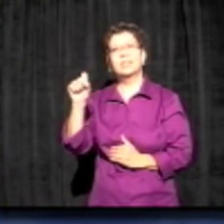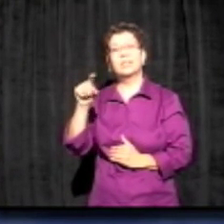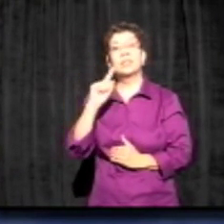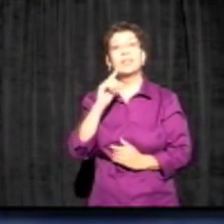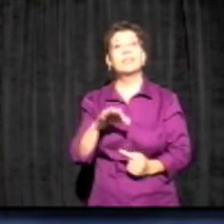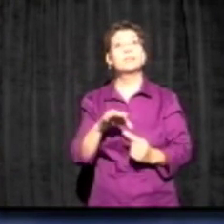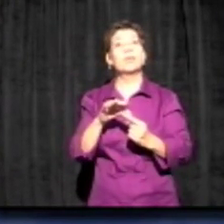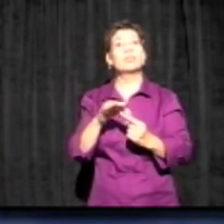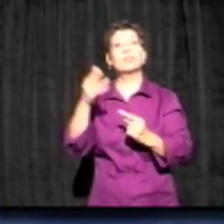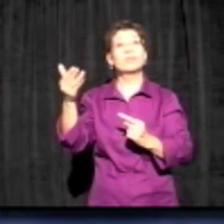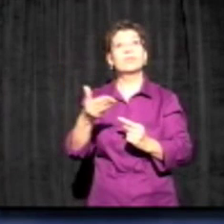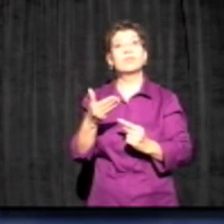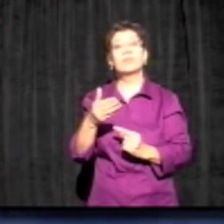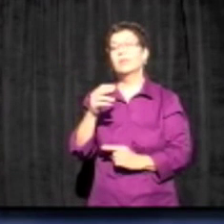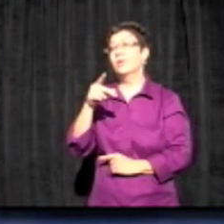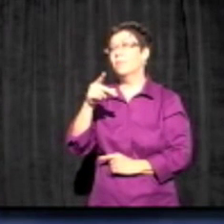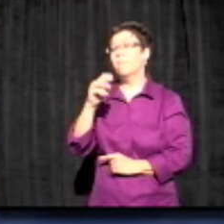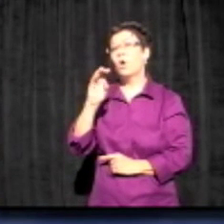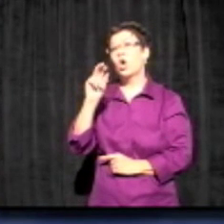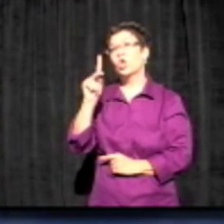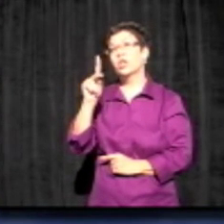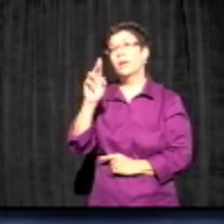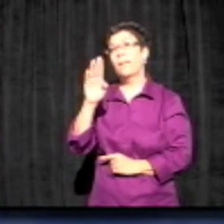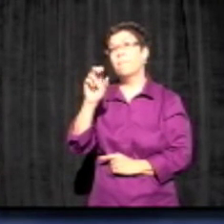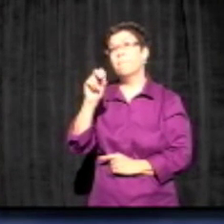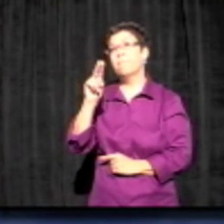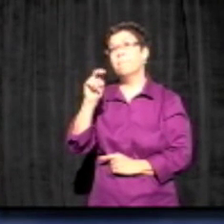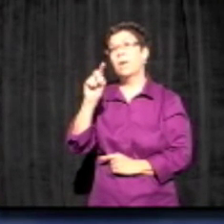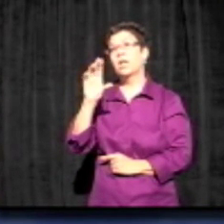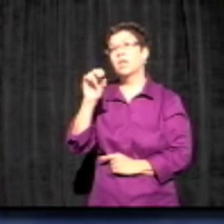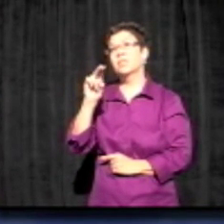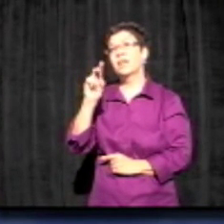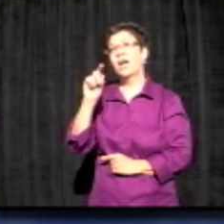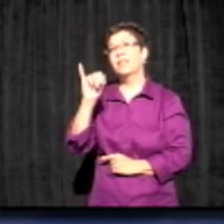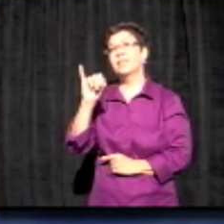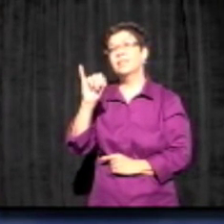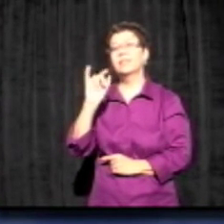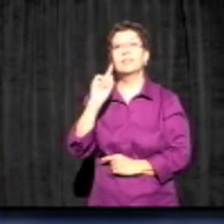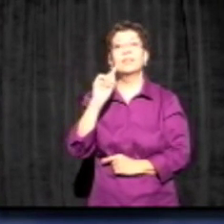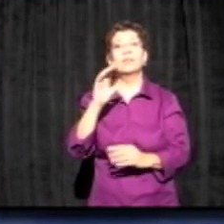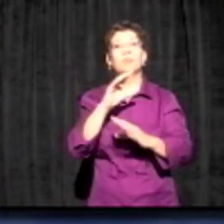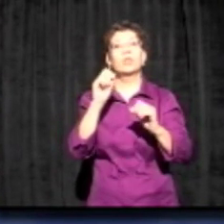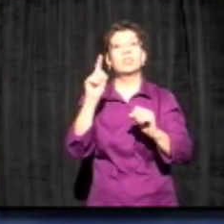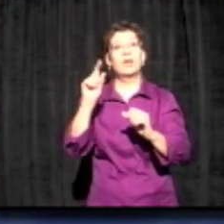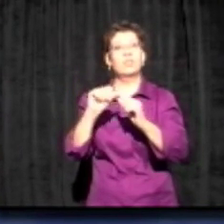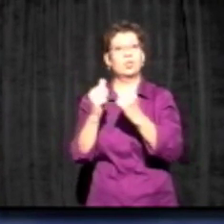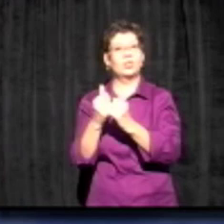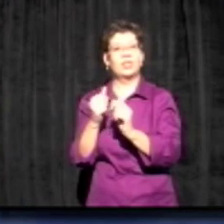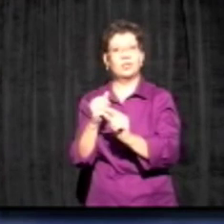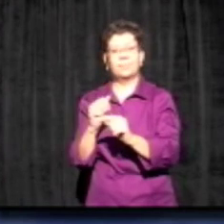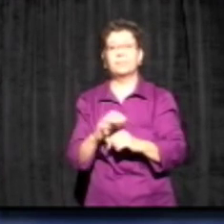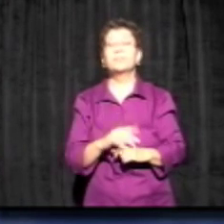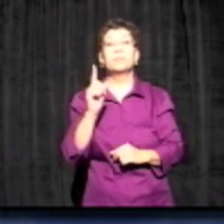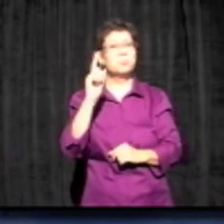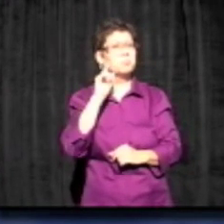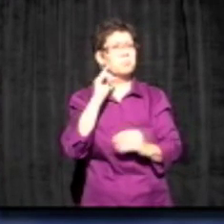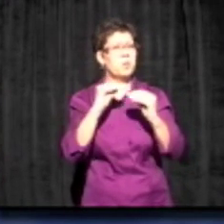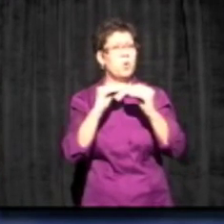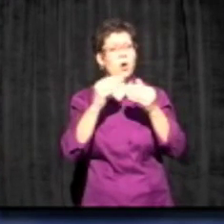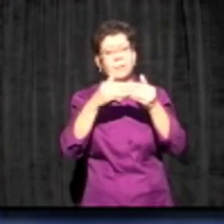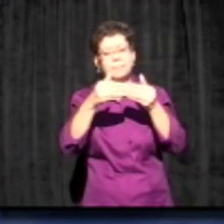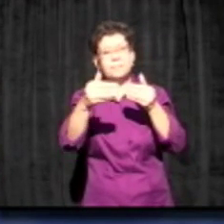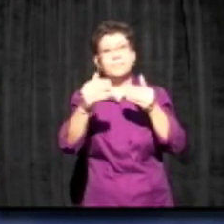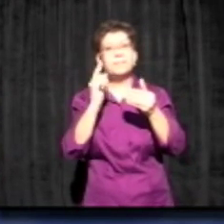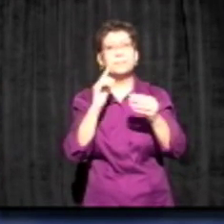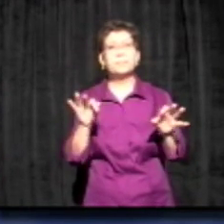Mark Bonacani, President of the Miami Project to Cure Paralysis. In a few minutes, you'll hear more about these very